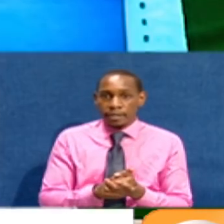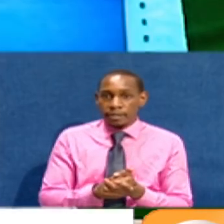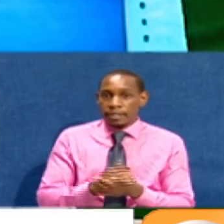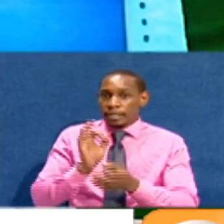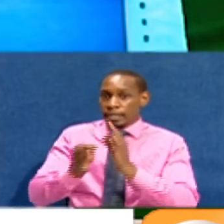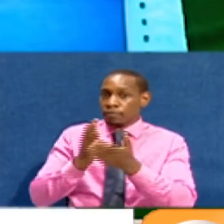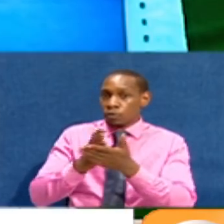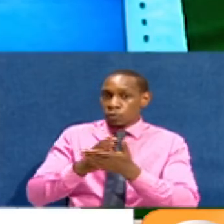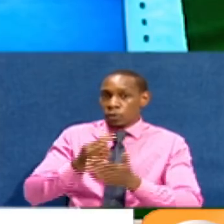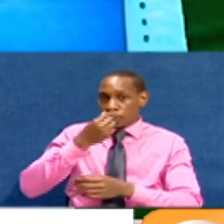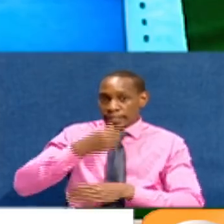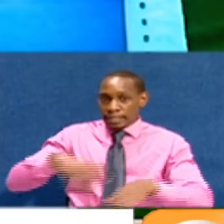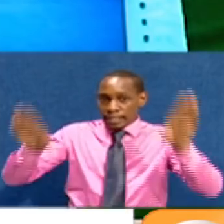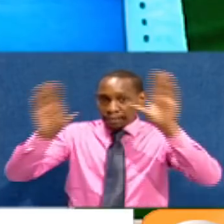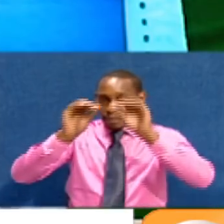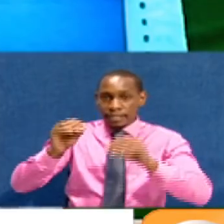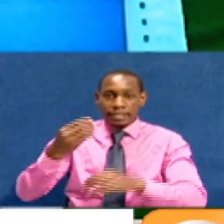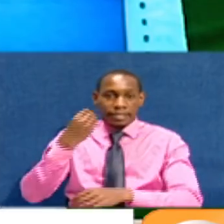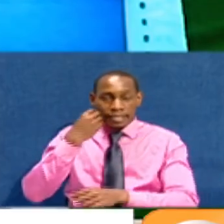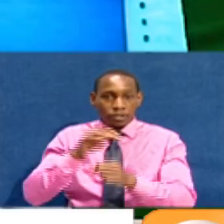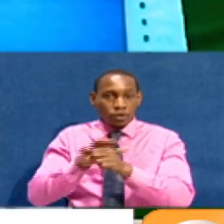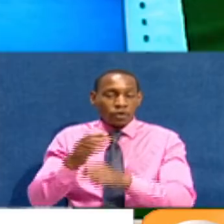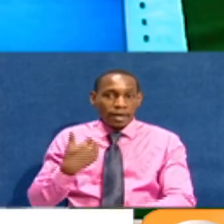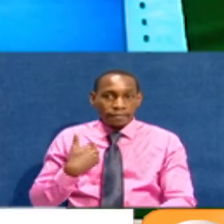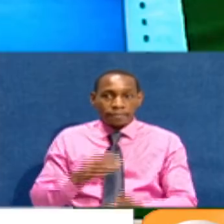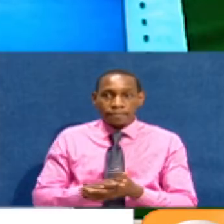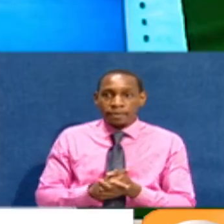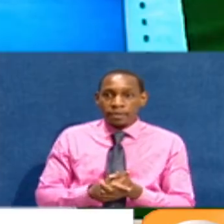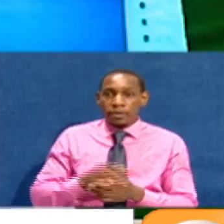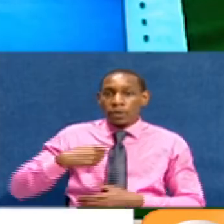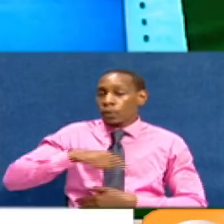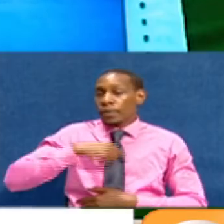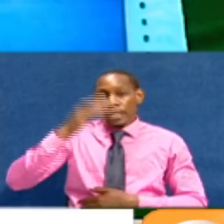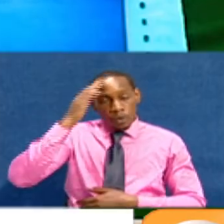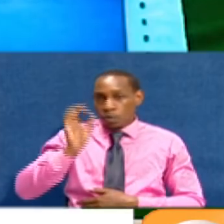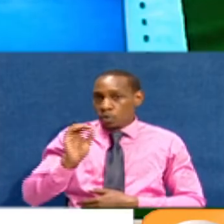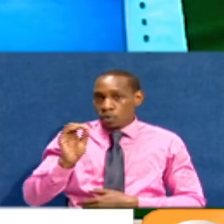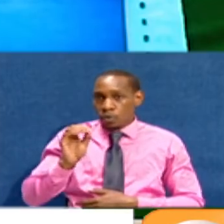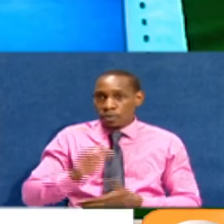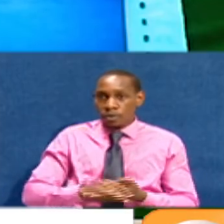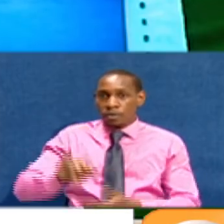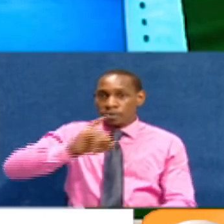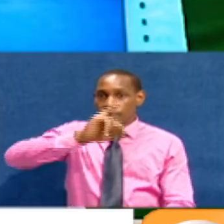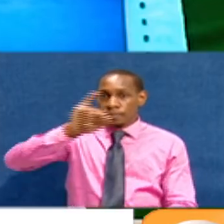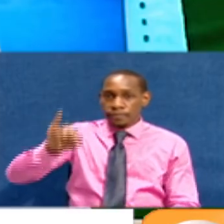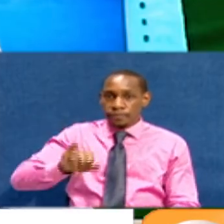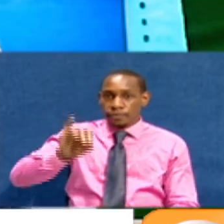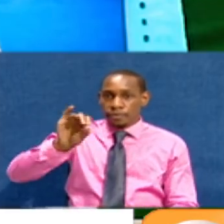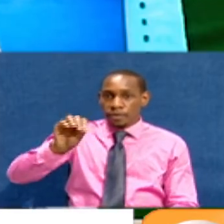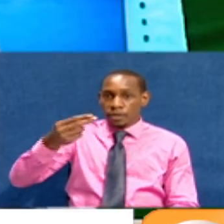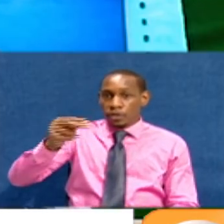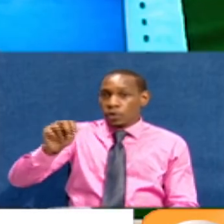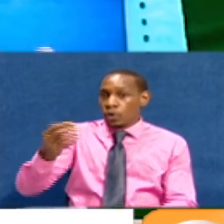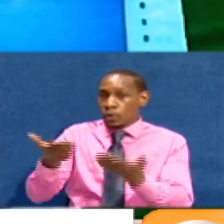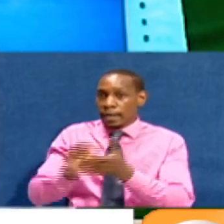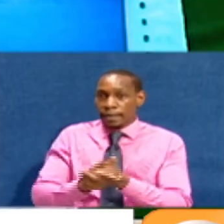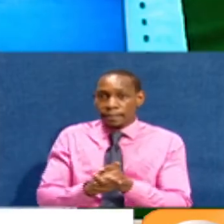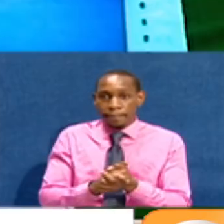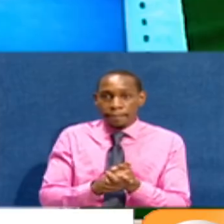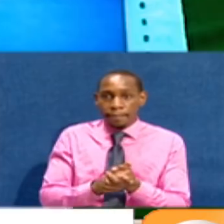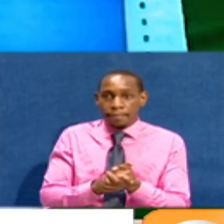Magufuli is COVID-19 positive and in hospital. Because let's make this clear, we do not know where John Pombe Magufuli is. It could be